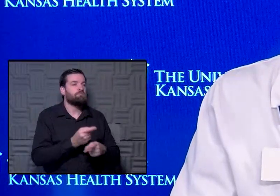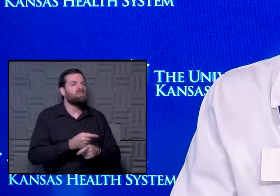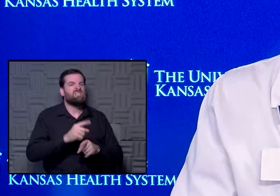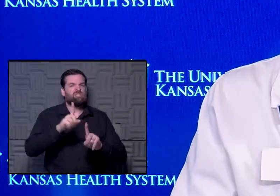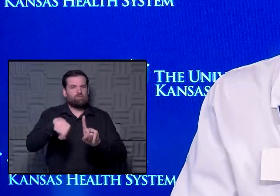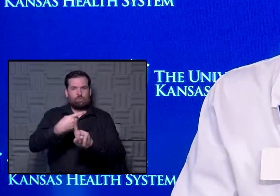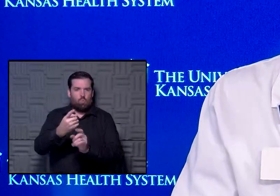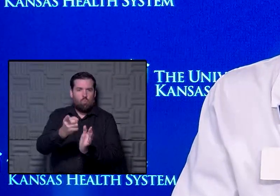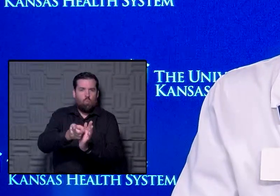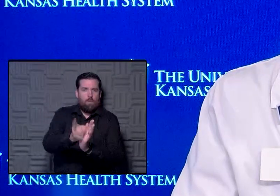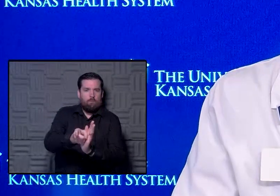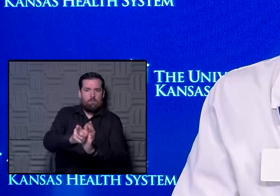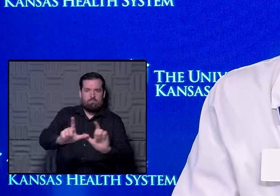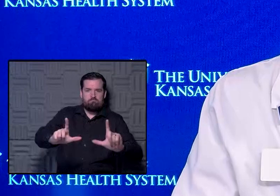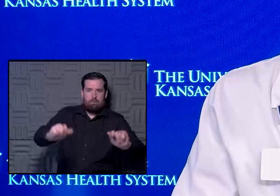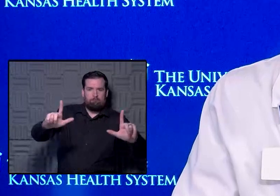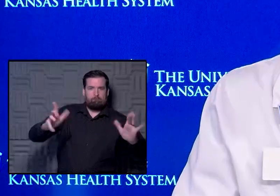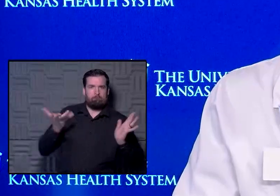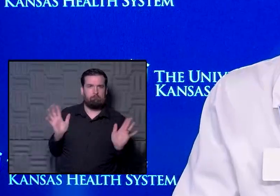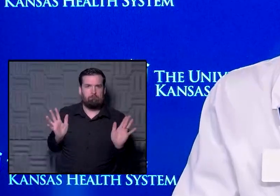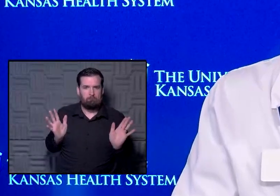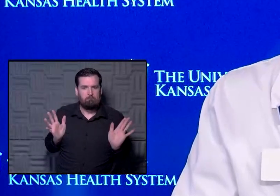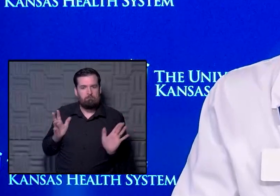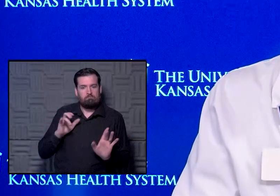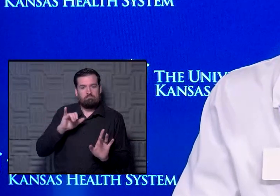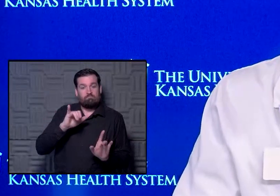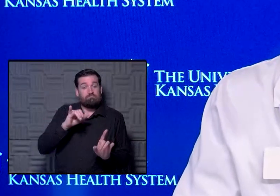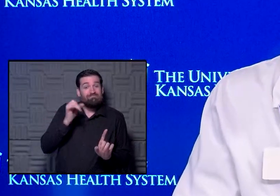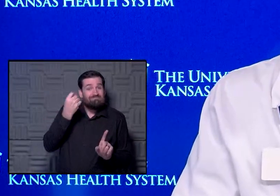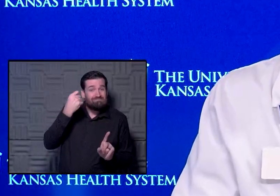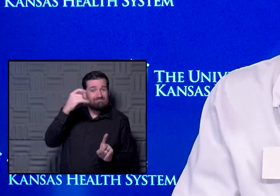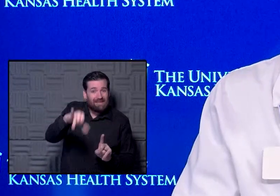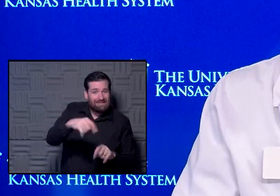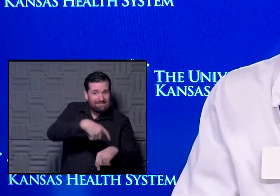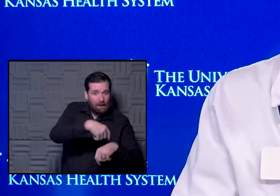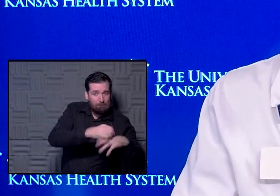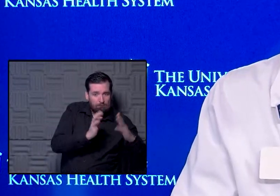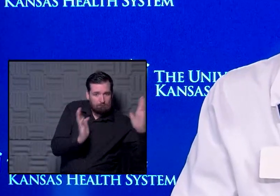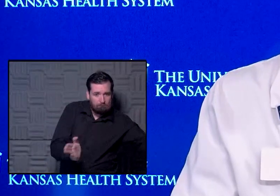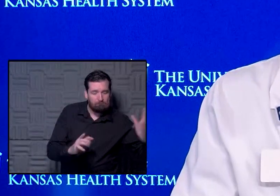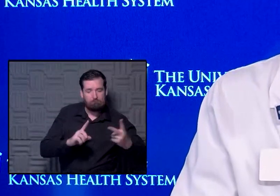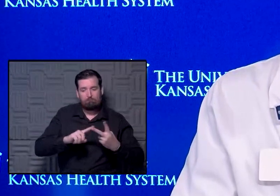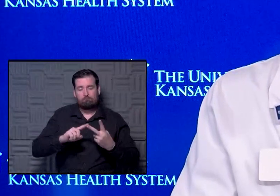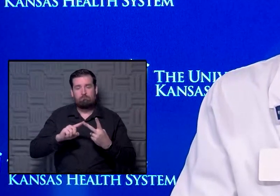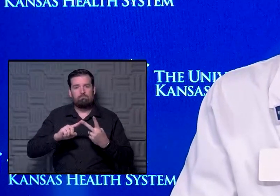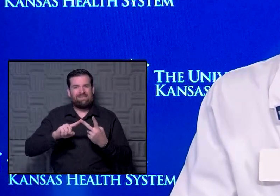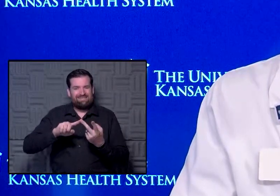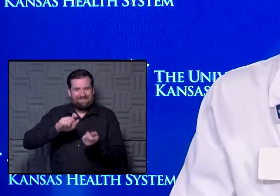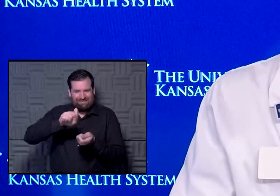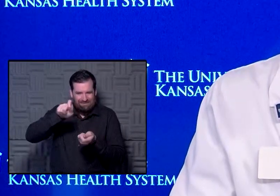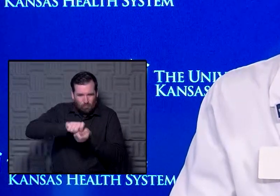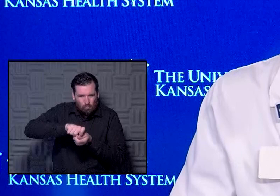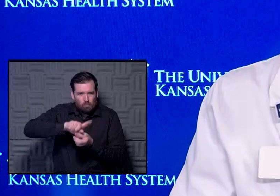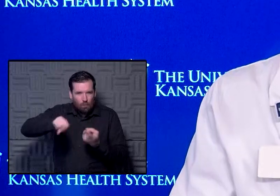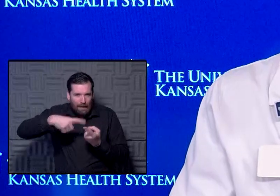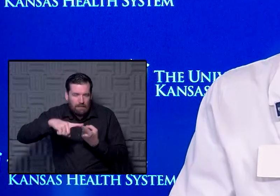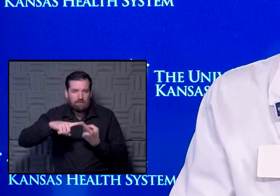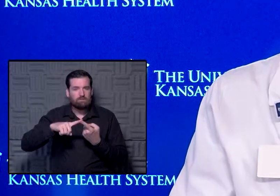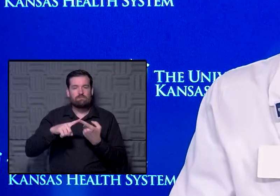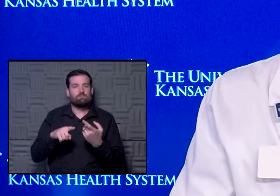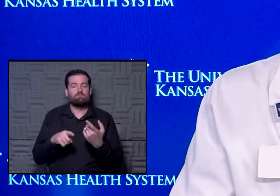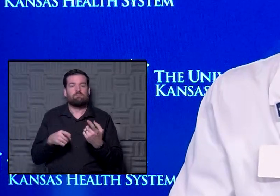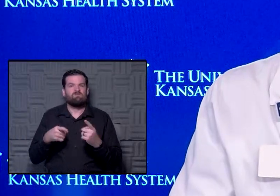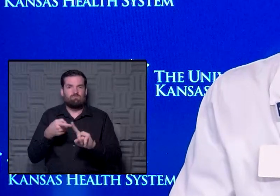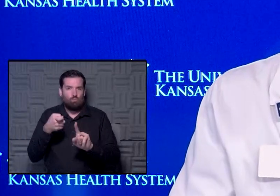snapshot in time, and the snapshot and its source are important to understand. But I think I agree completely with Dana. The